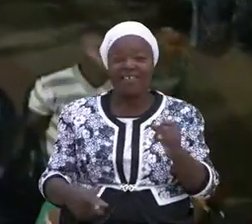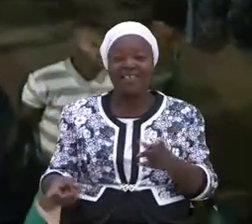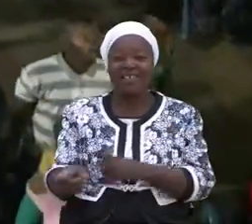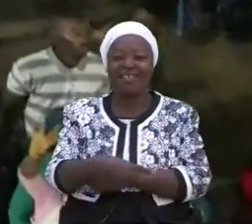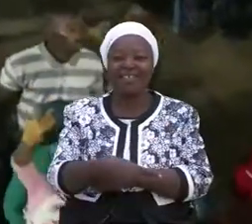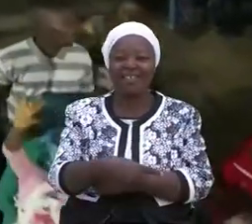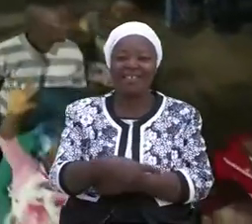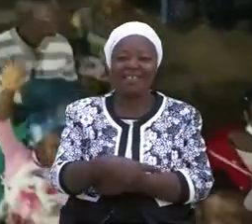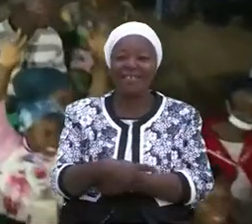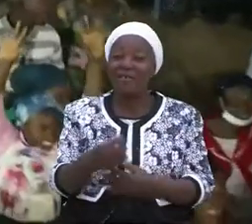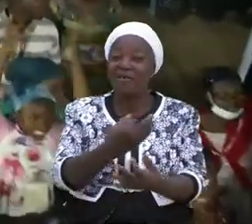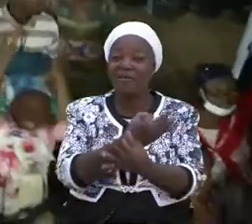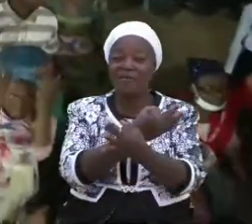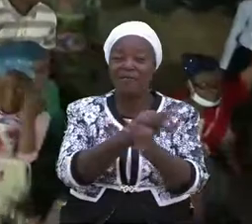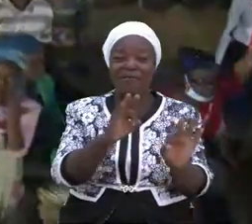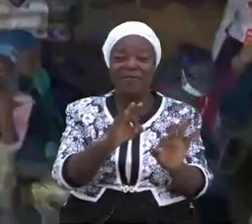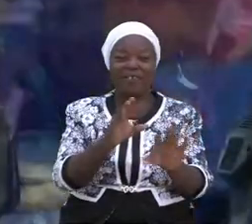Freedom.